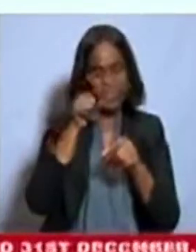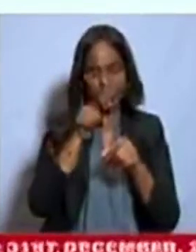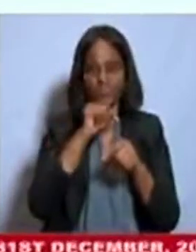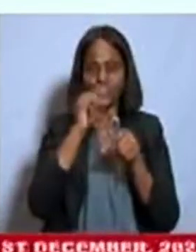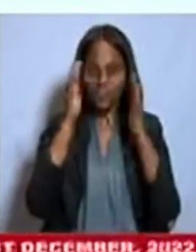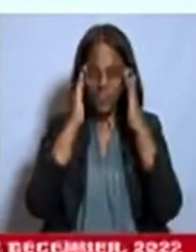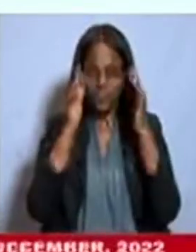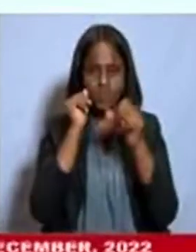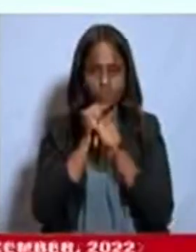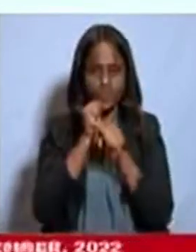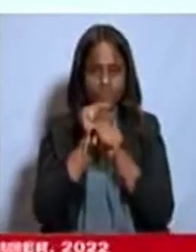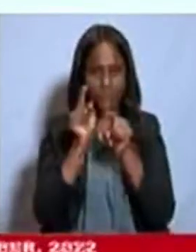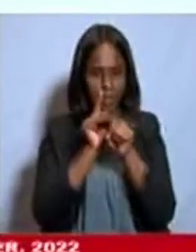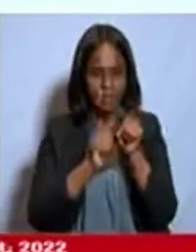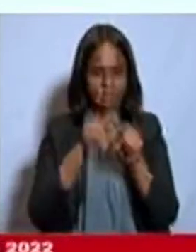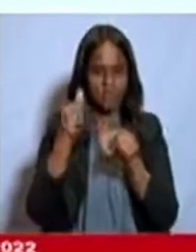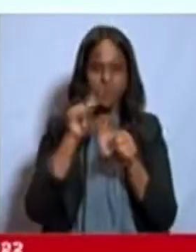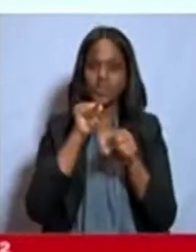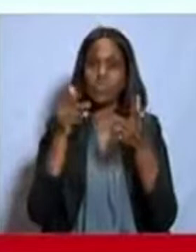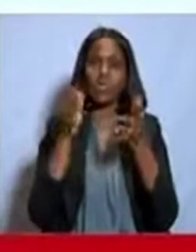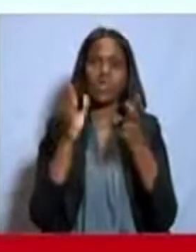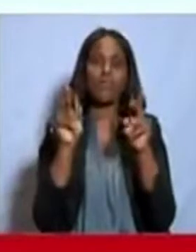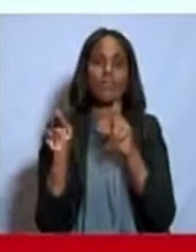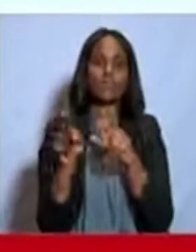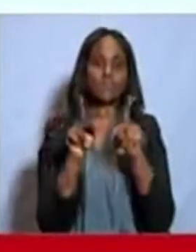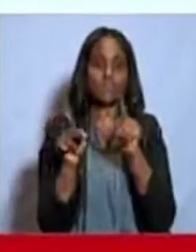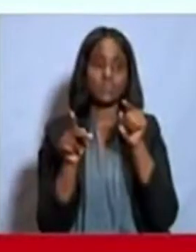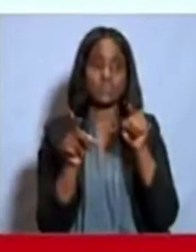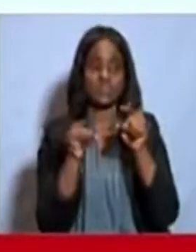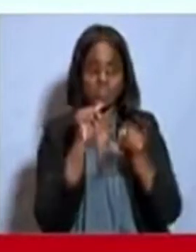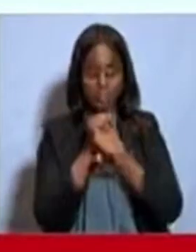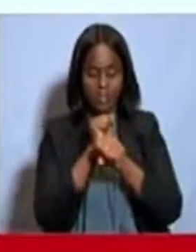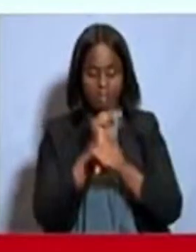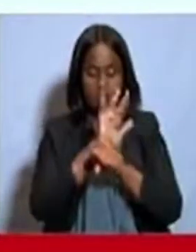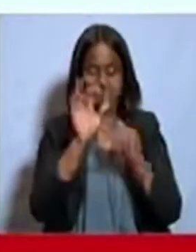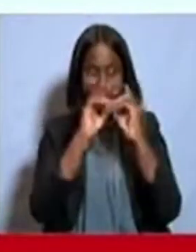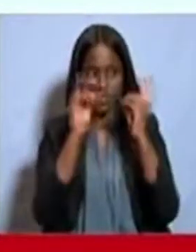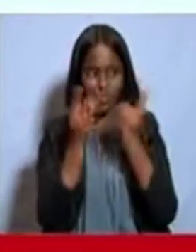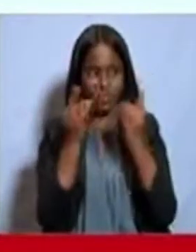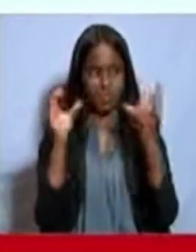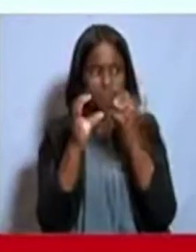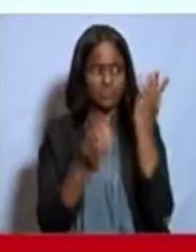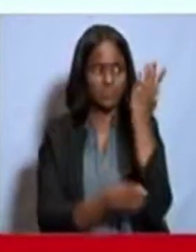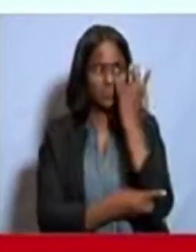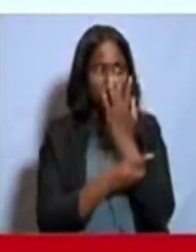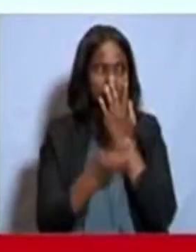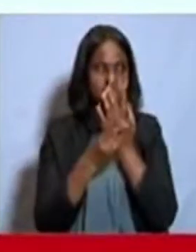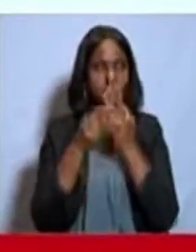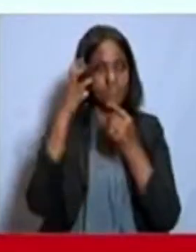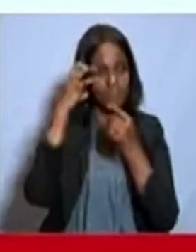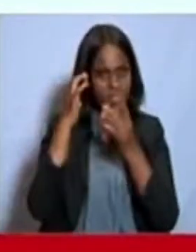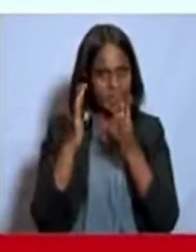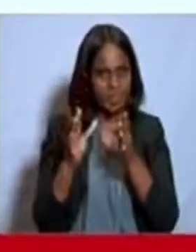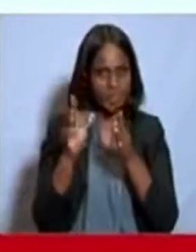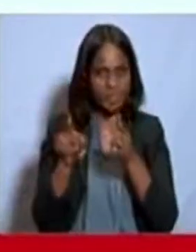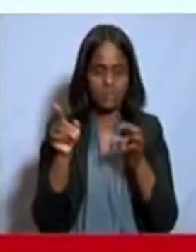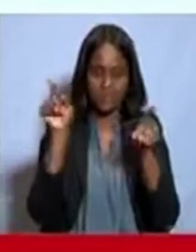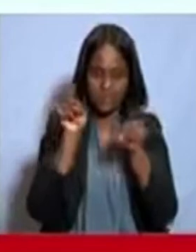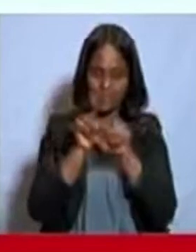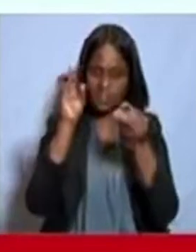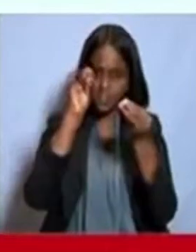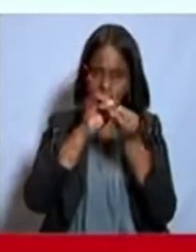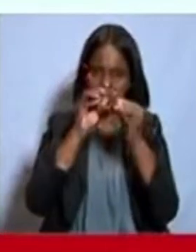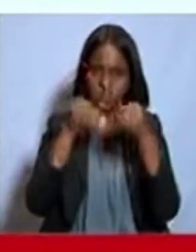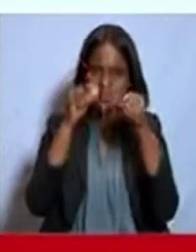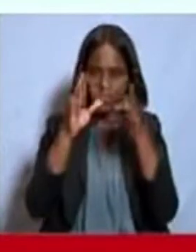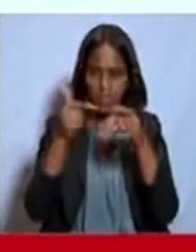duty and has been disallowed from performance of the duties of the District Community Development Officer. Additionally, the